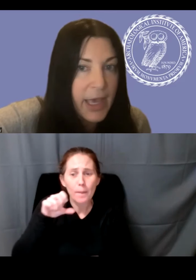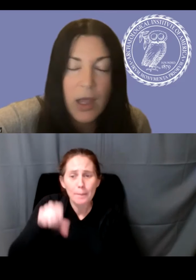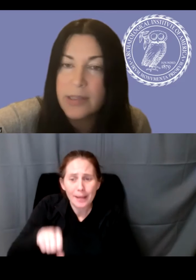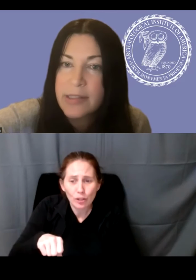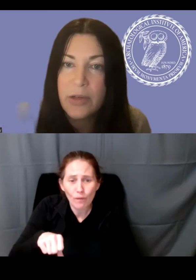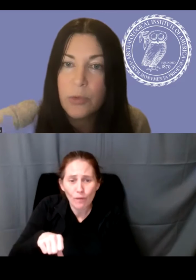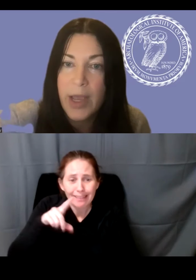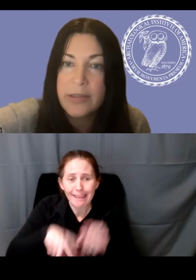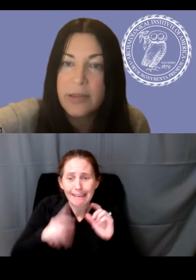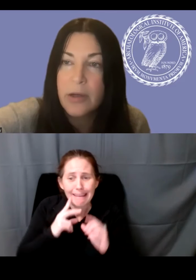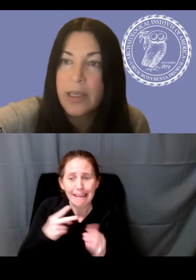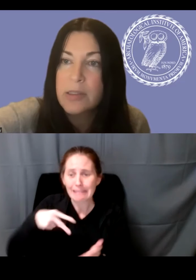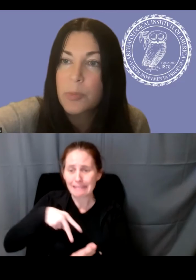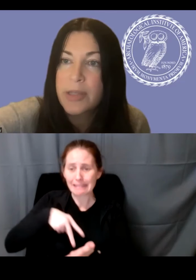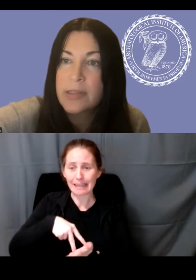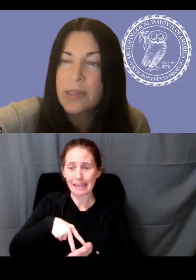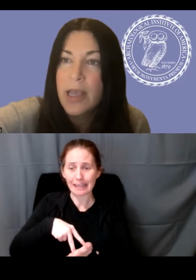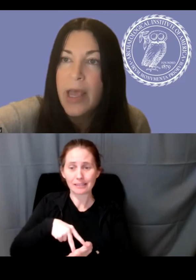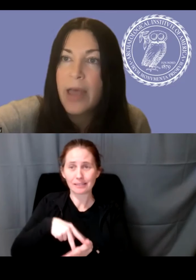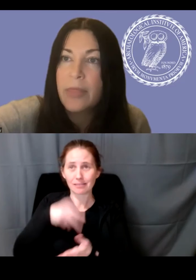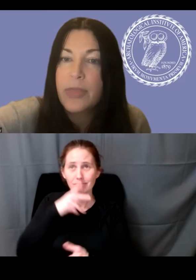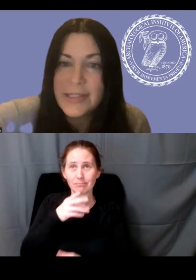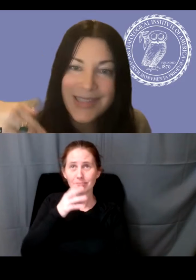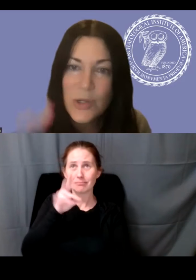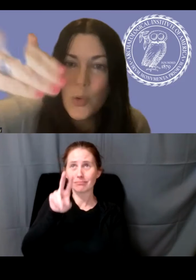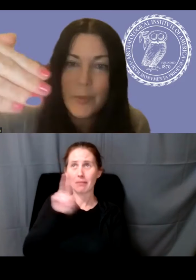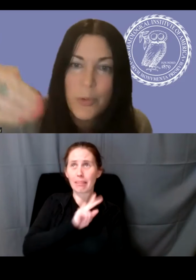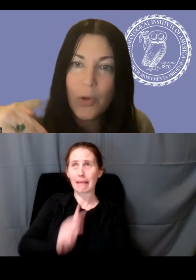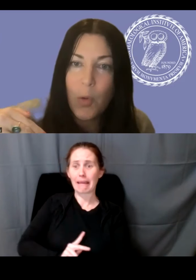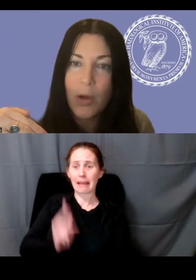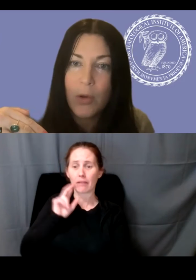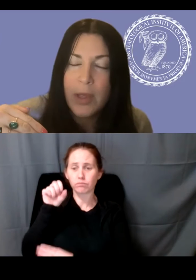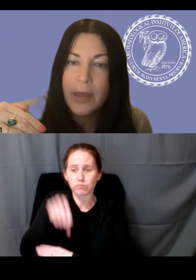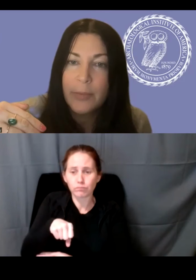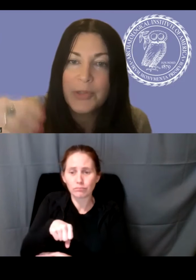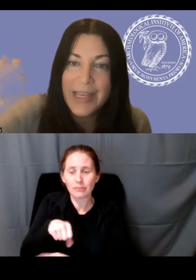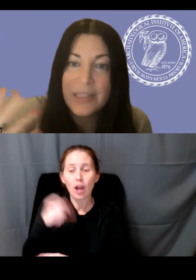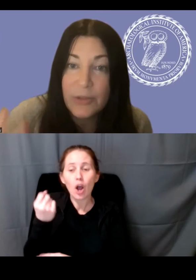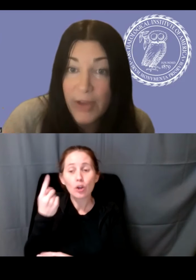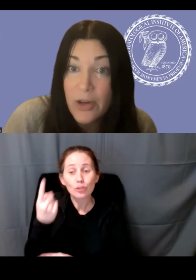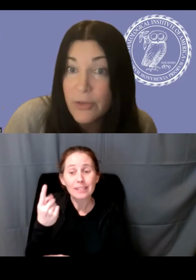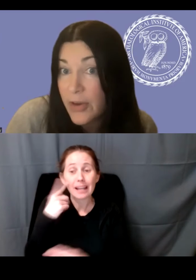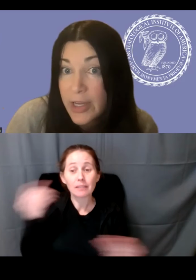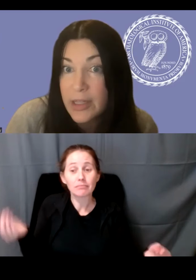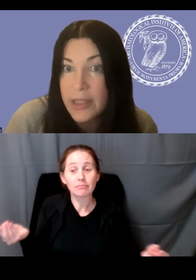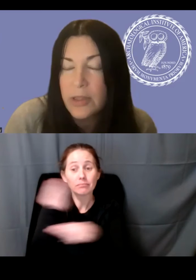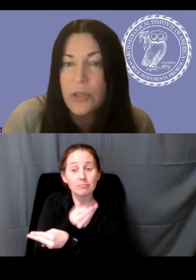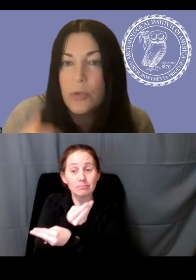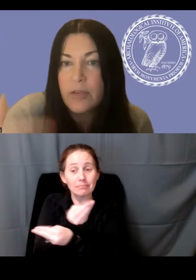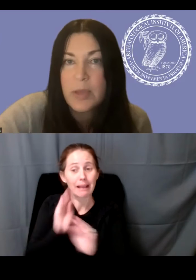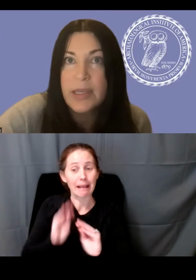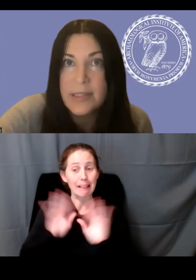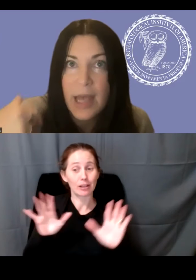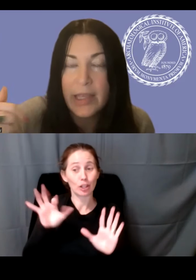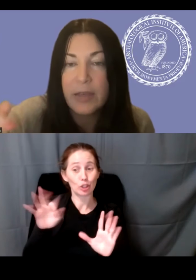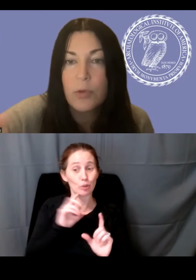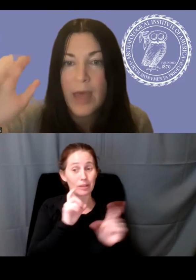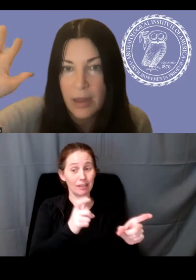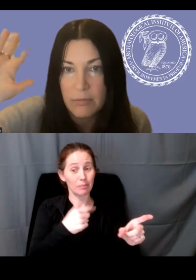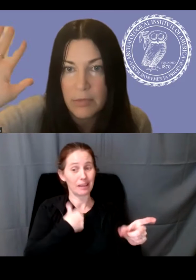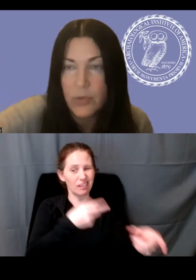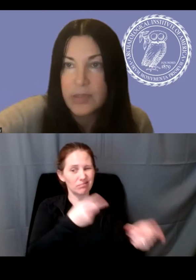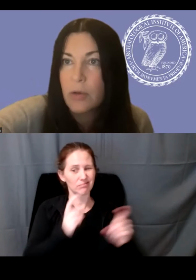They cannot stand erect in their king's presence. And this is a quid pro quo, presented very, very clearly. You give me this, I